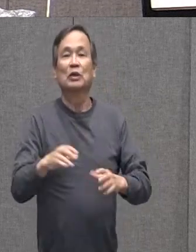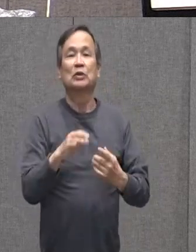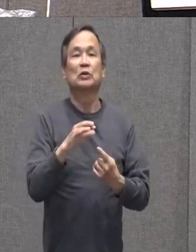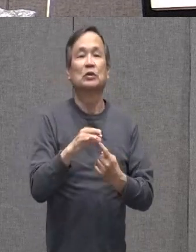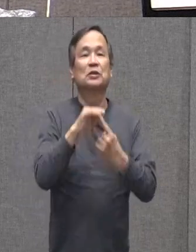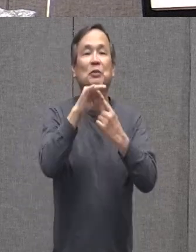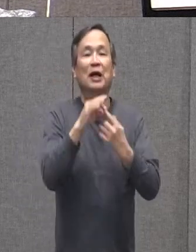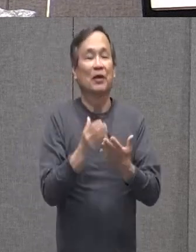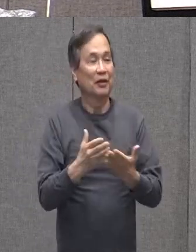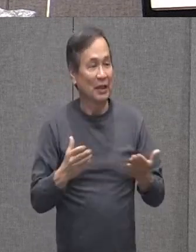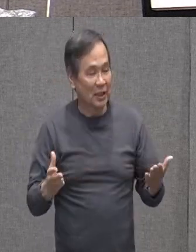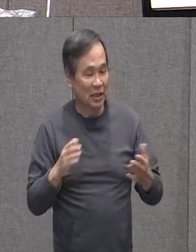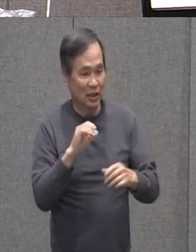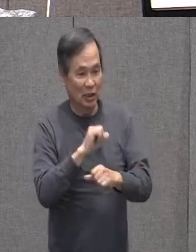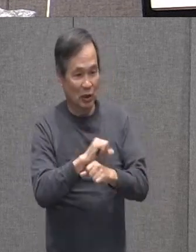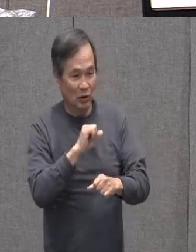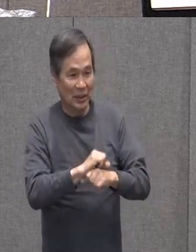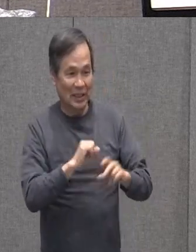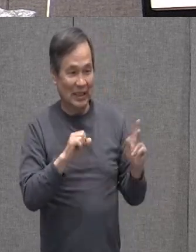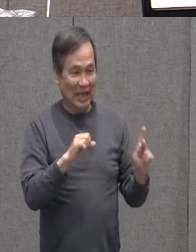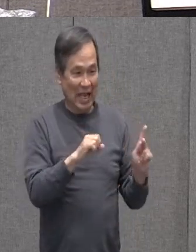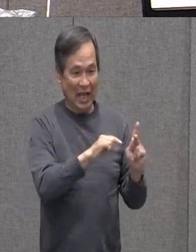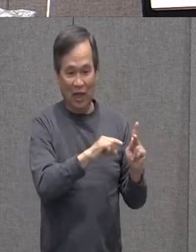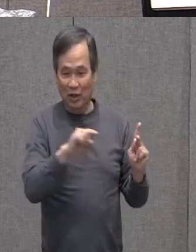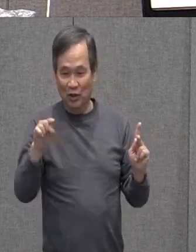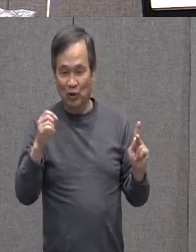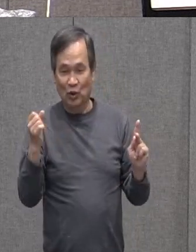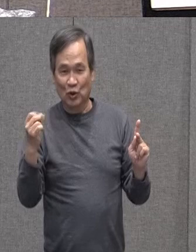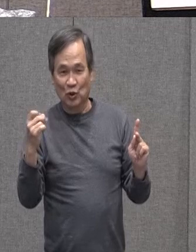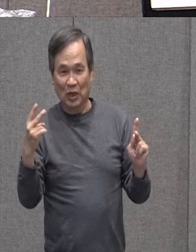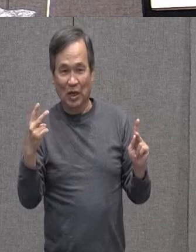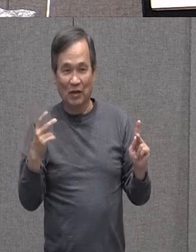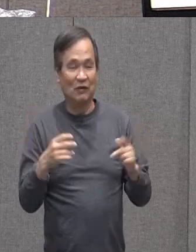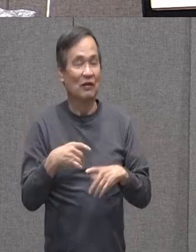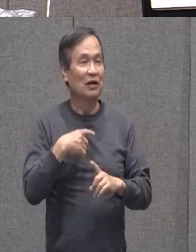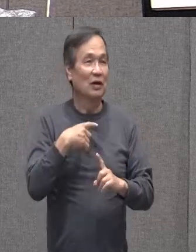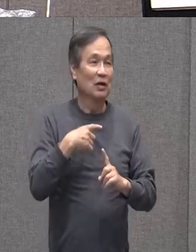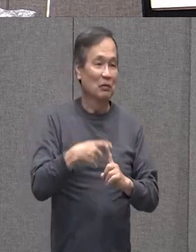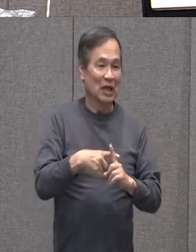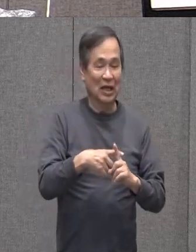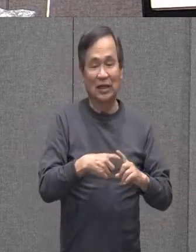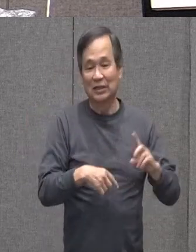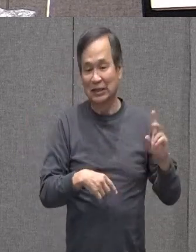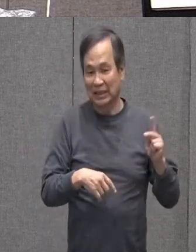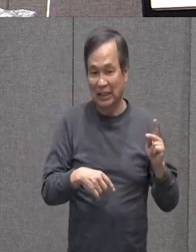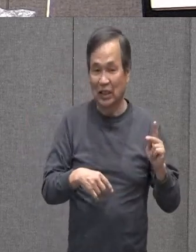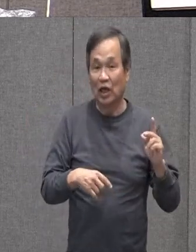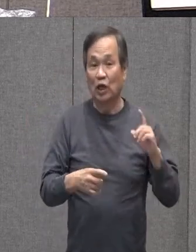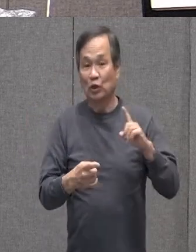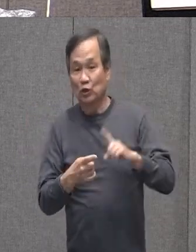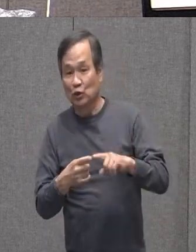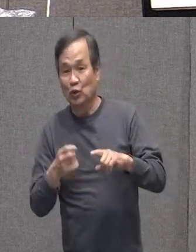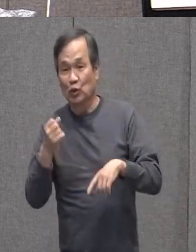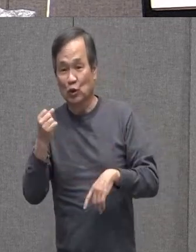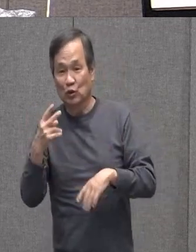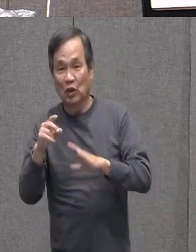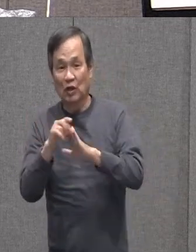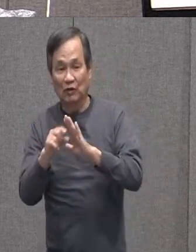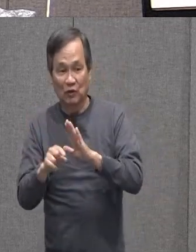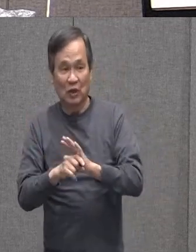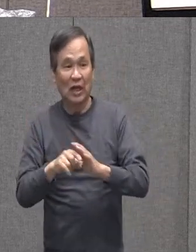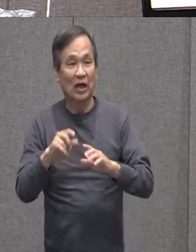We work with a K through 12 pathway, meaning we work with kindergarten through 12th graders. We work at 3